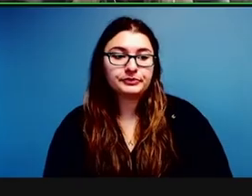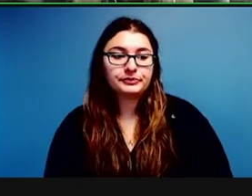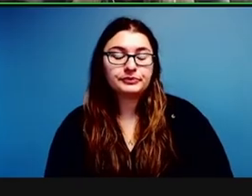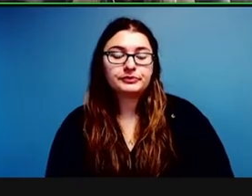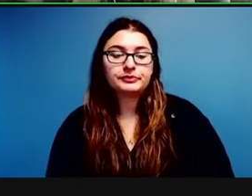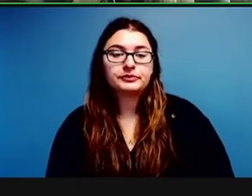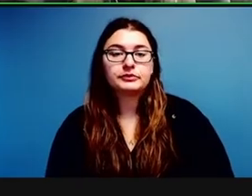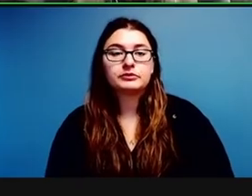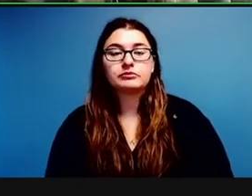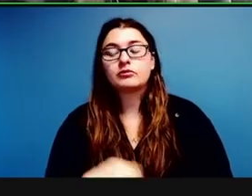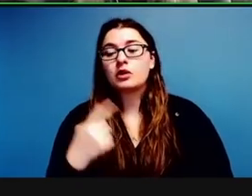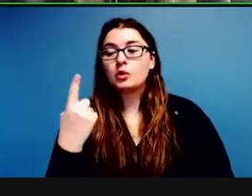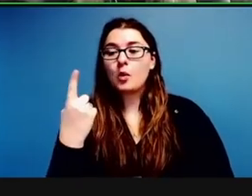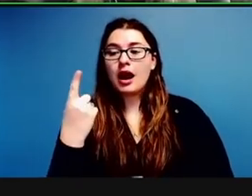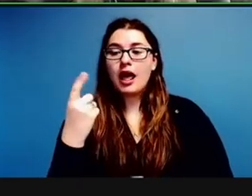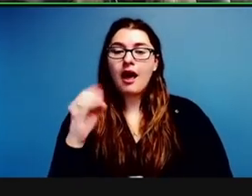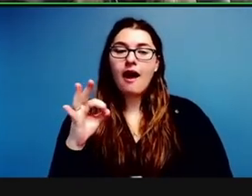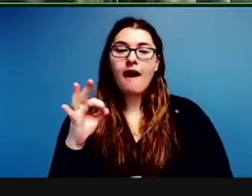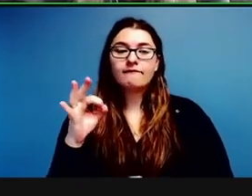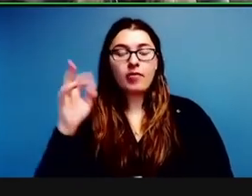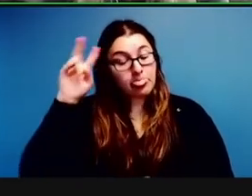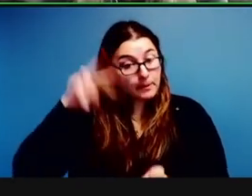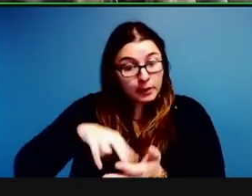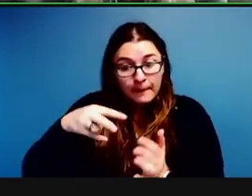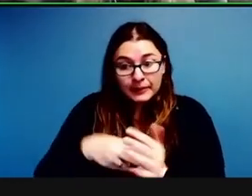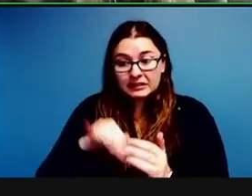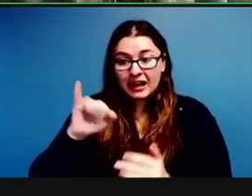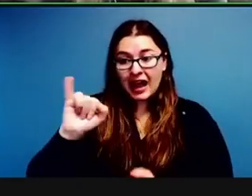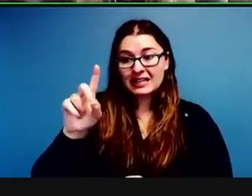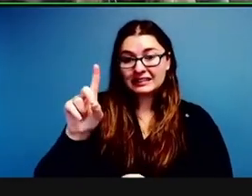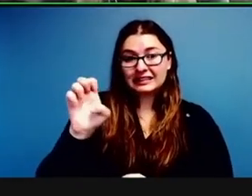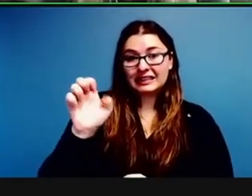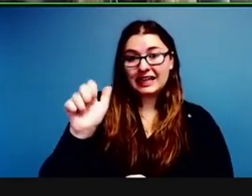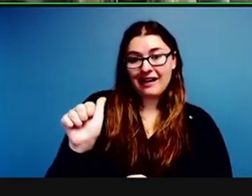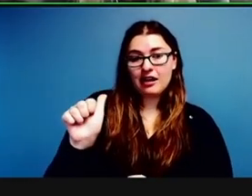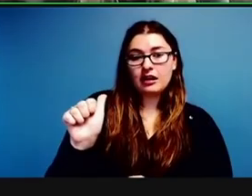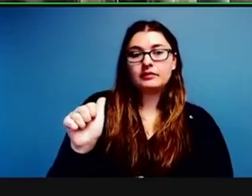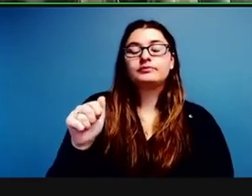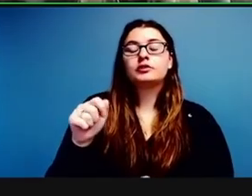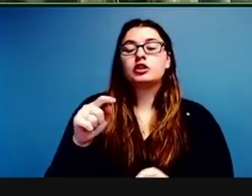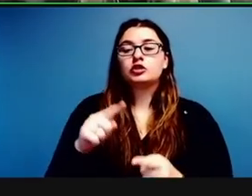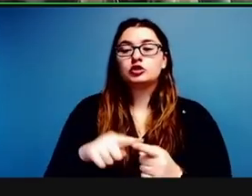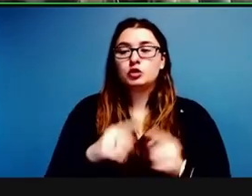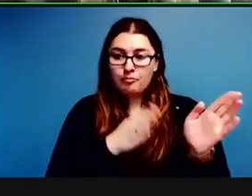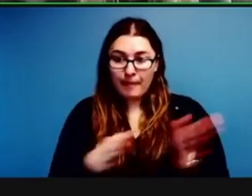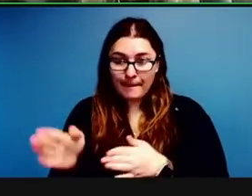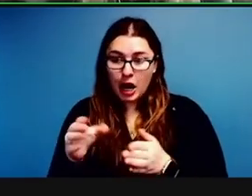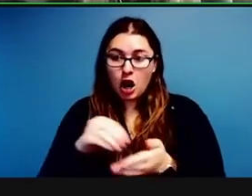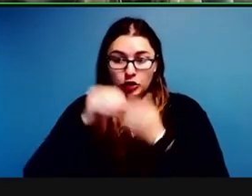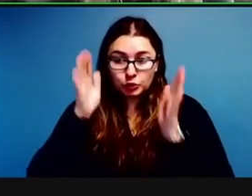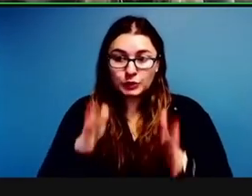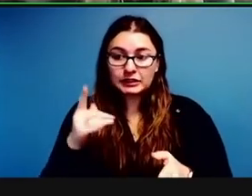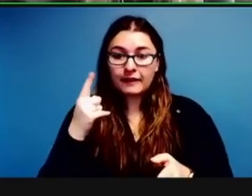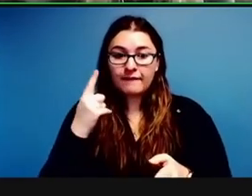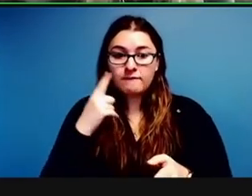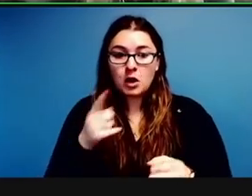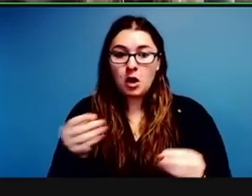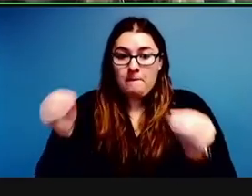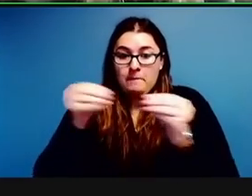So one of the stated purposes of IDEA is to prepare students for